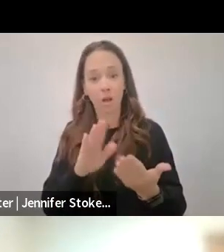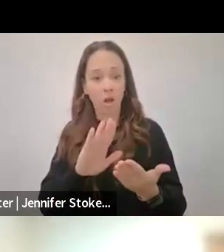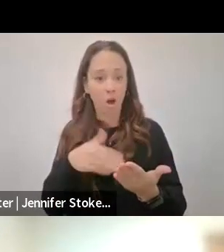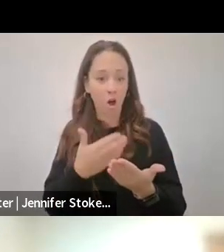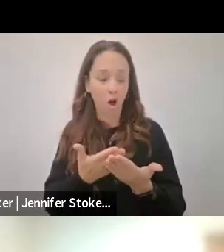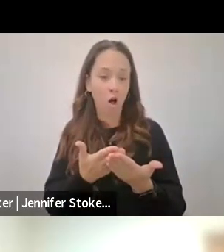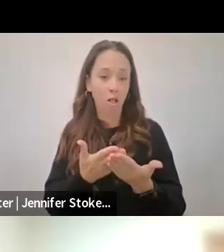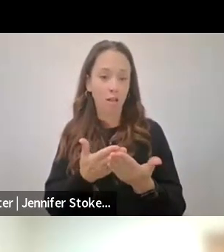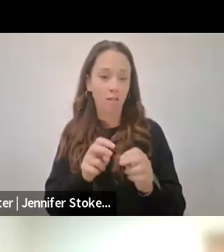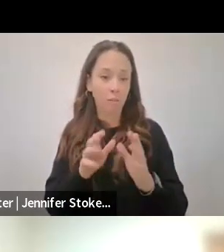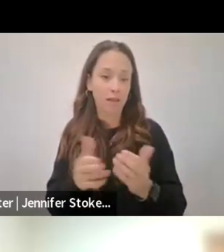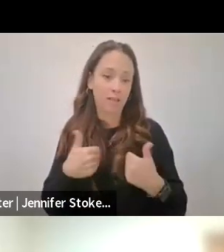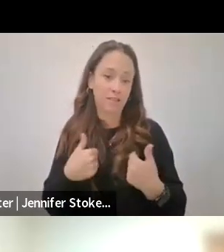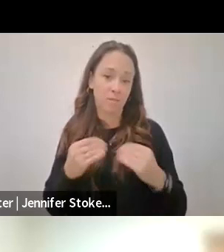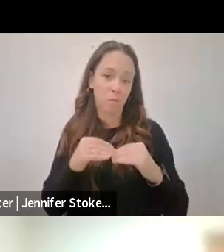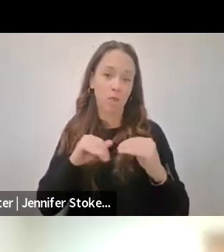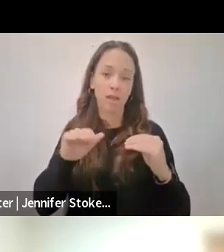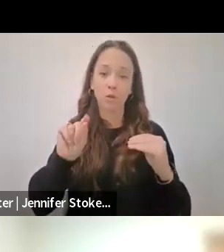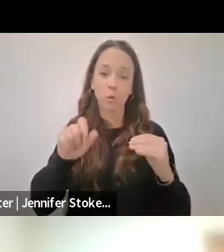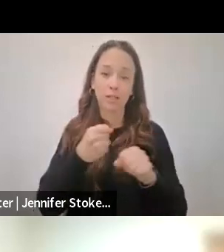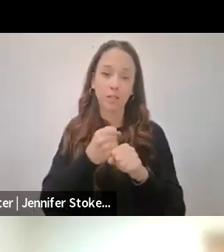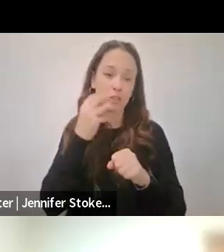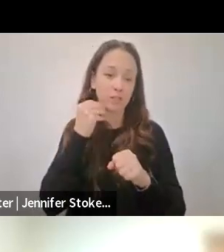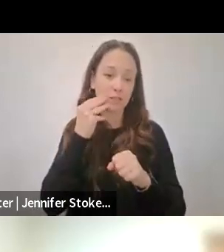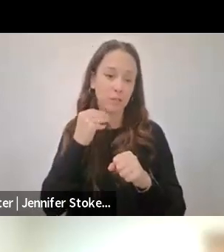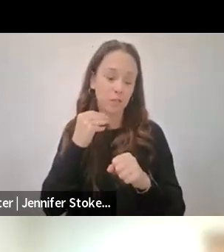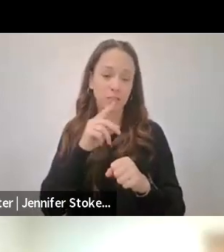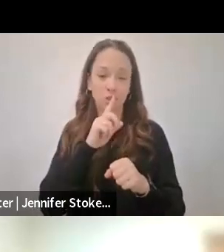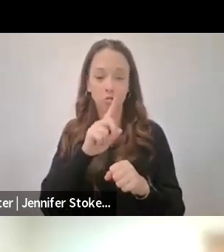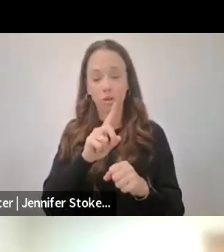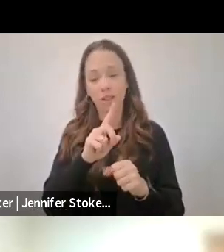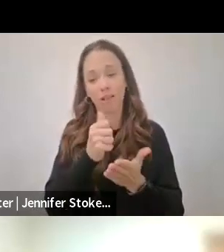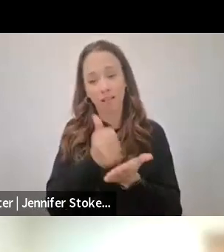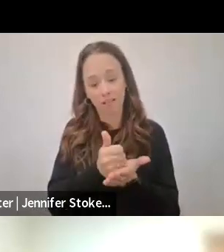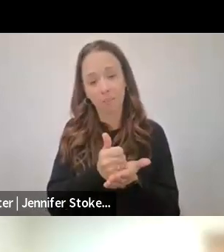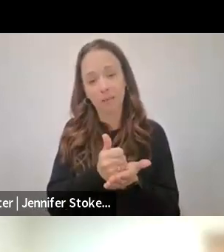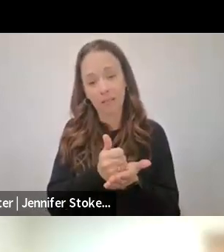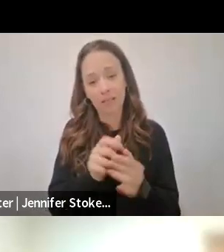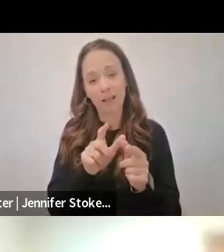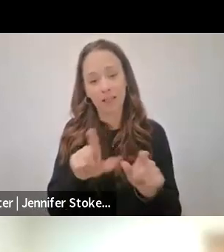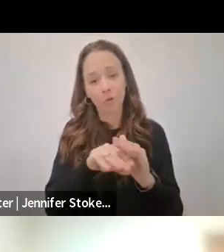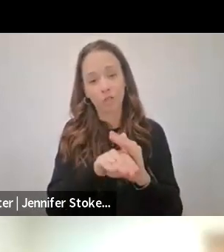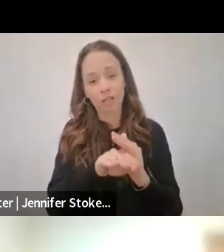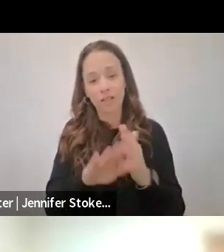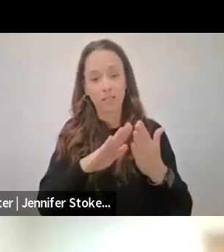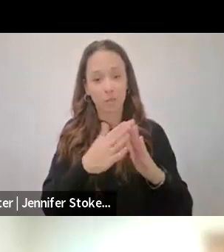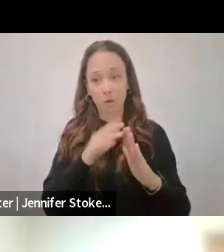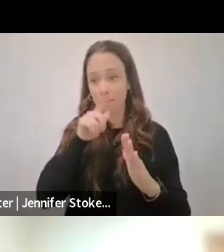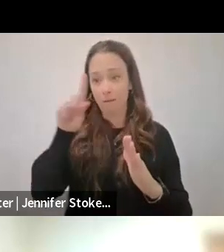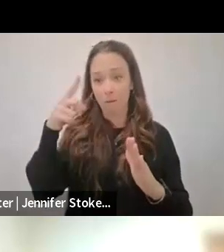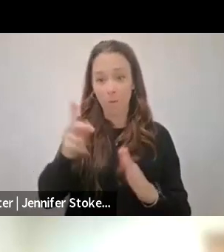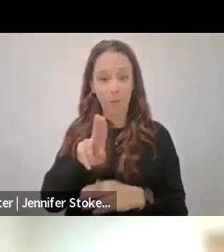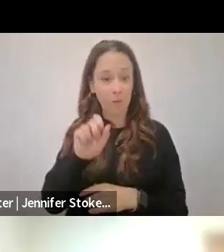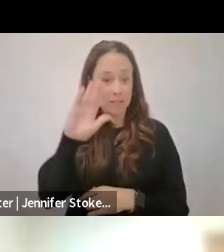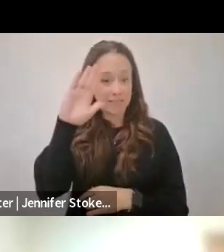the field, and you're really helping out the language access community, not just in the United States, apparently. Canada and Vietnam was